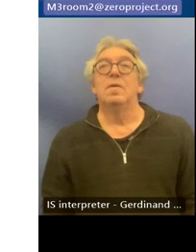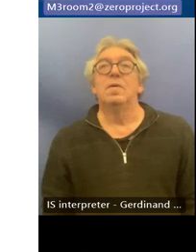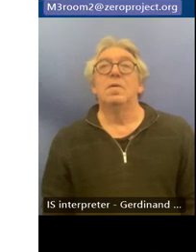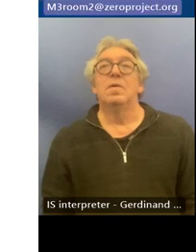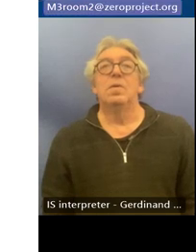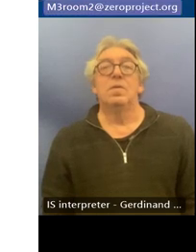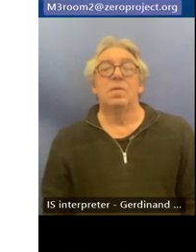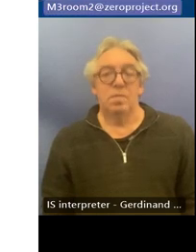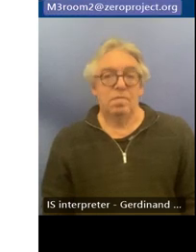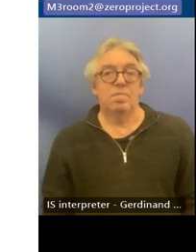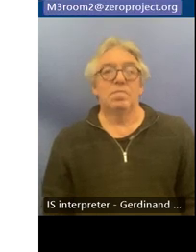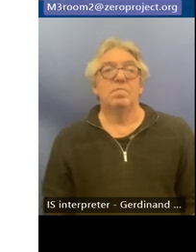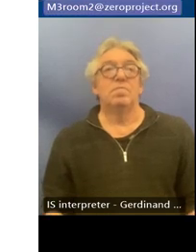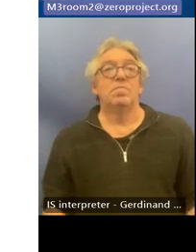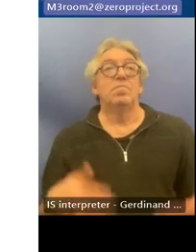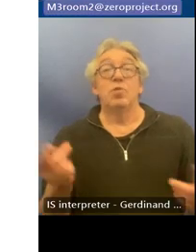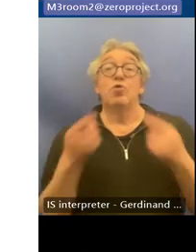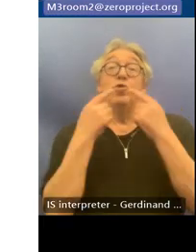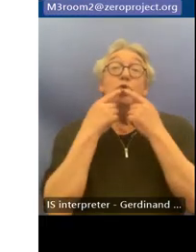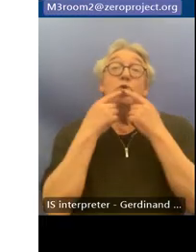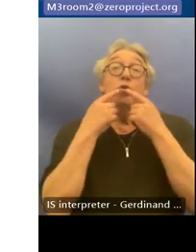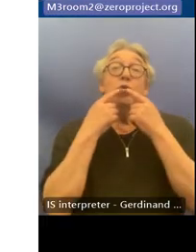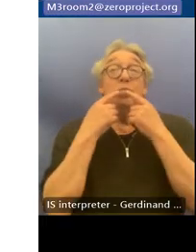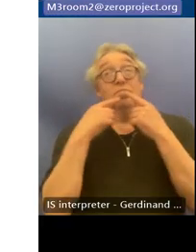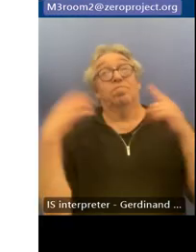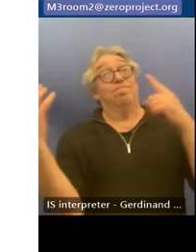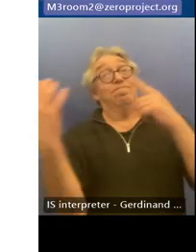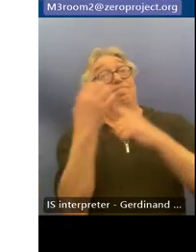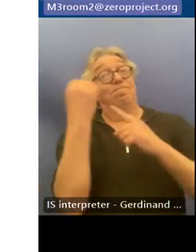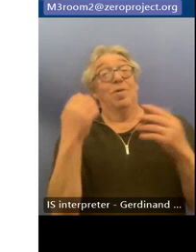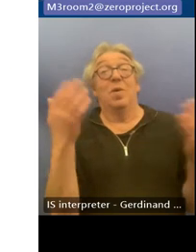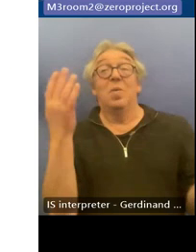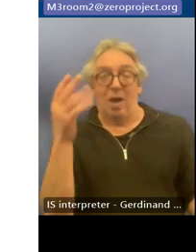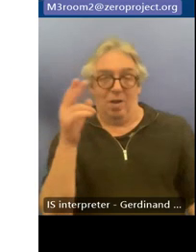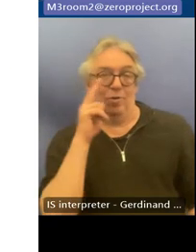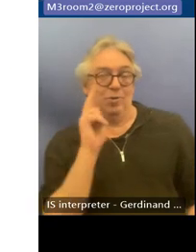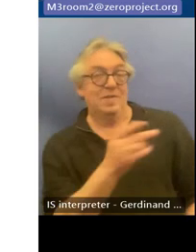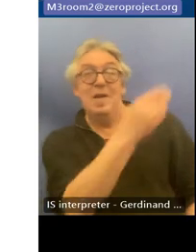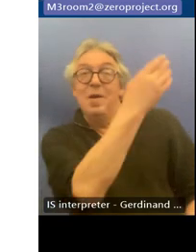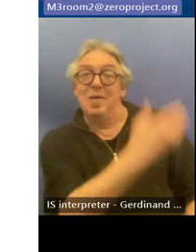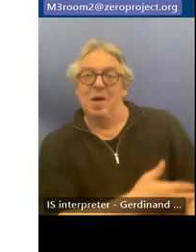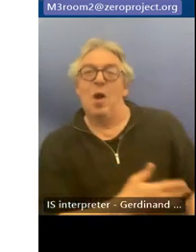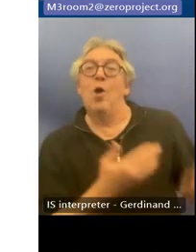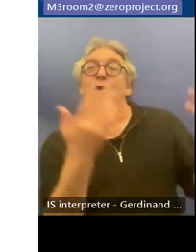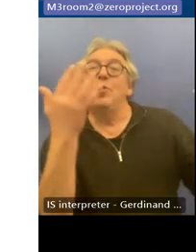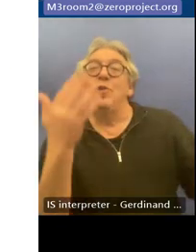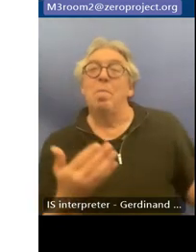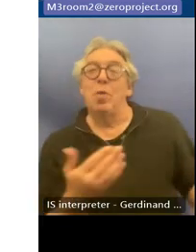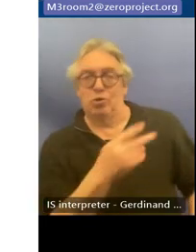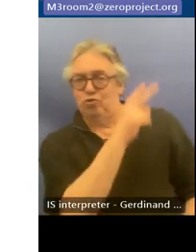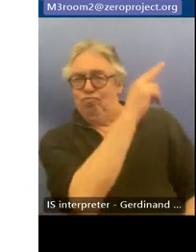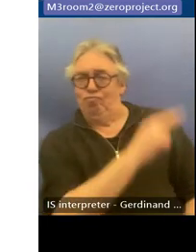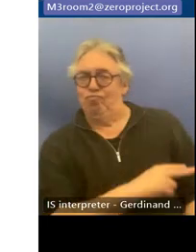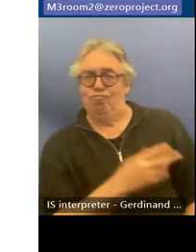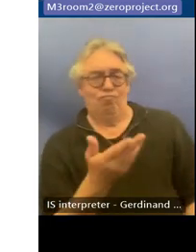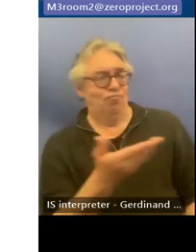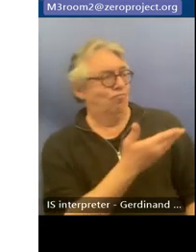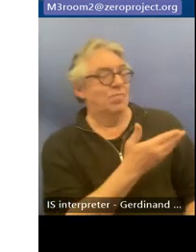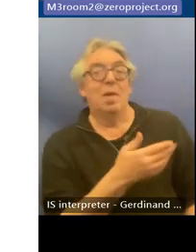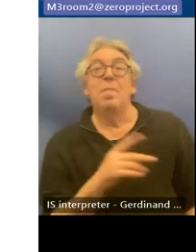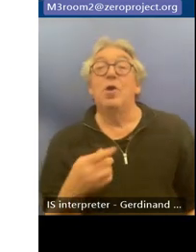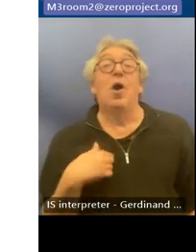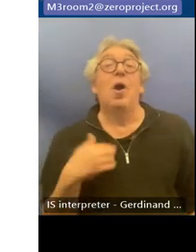Thank you. The success factors, you can see on the slide the numbers, but I would like to talk about lives